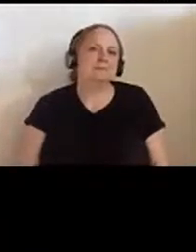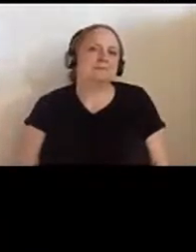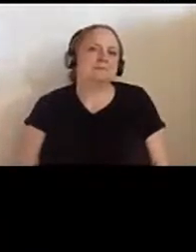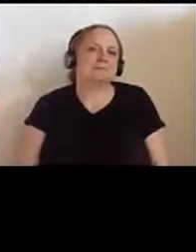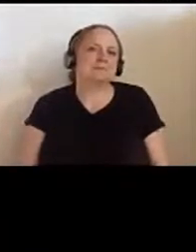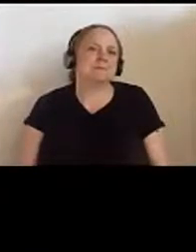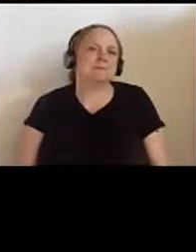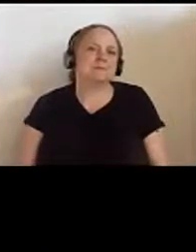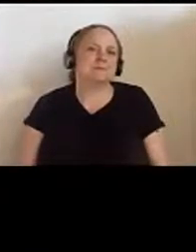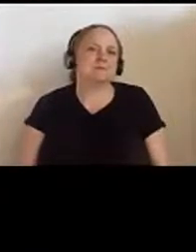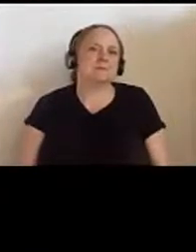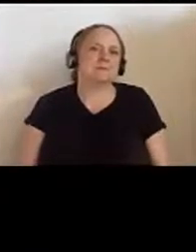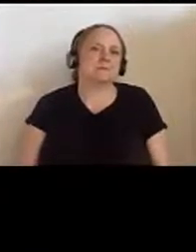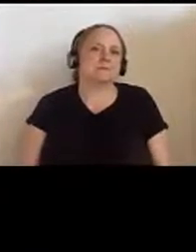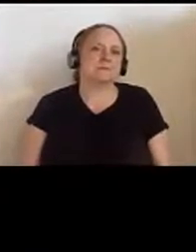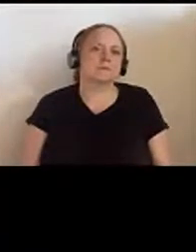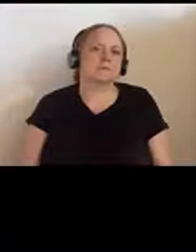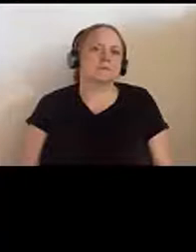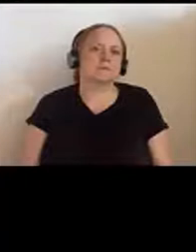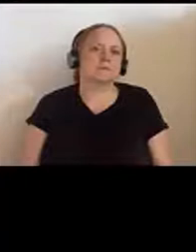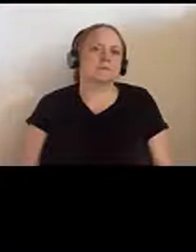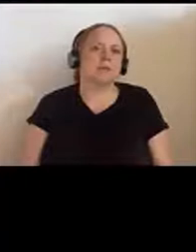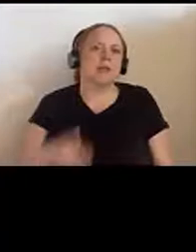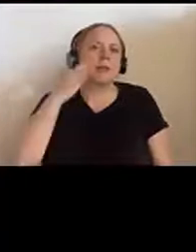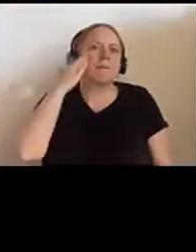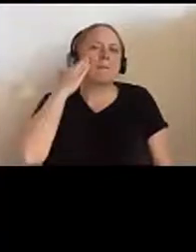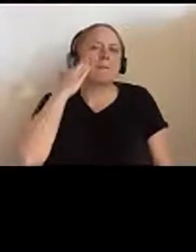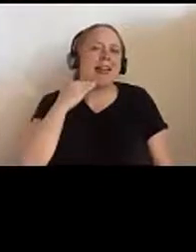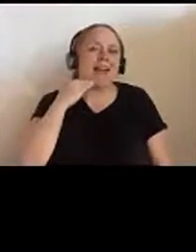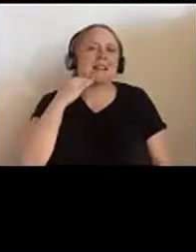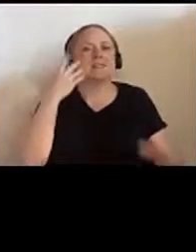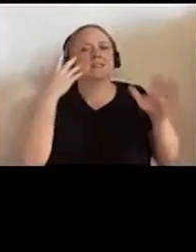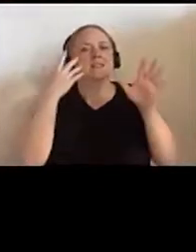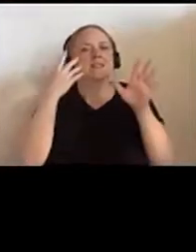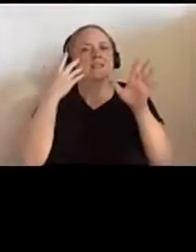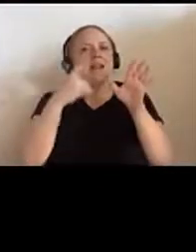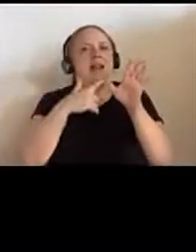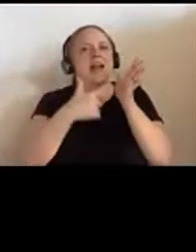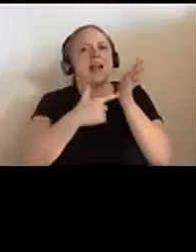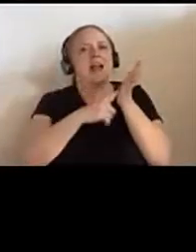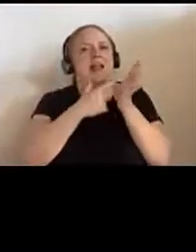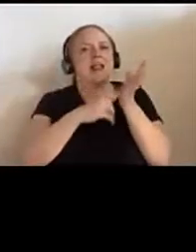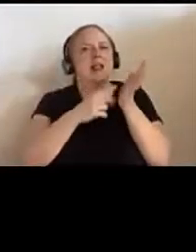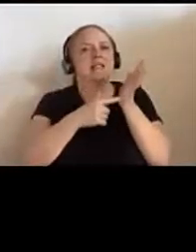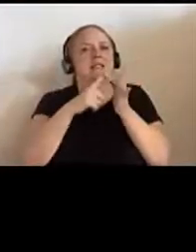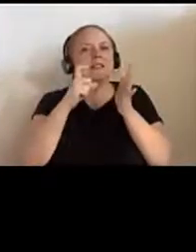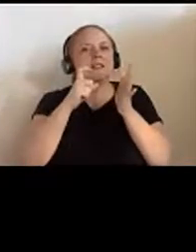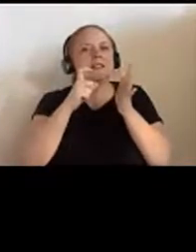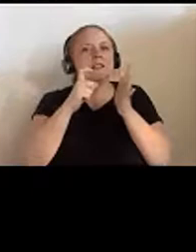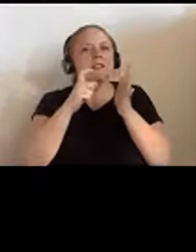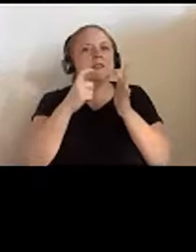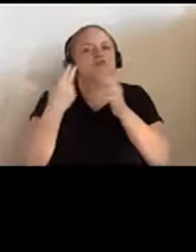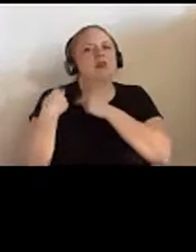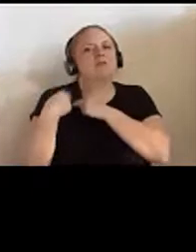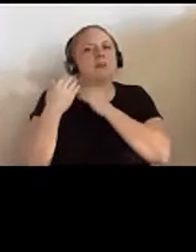And the Black Atlantic represents this massive fissure, this break,